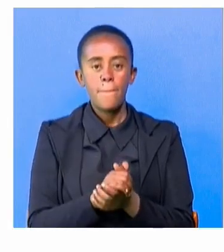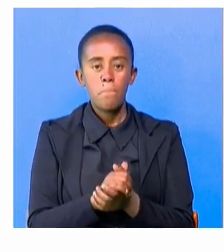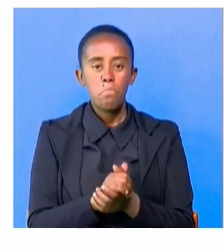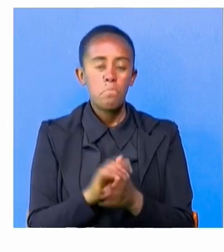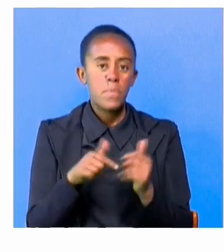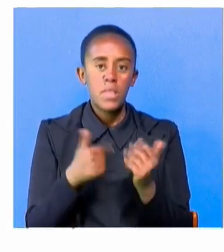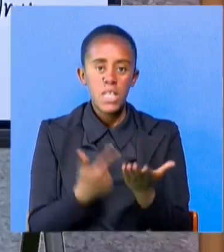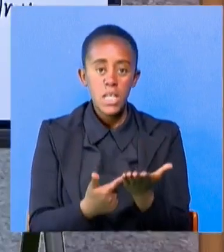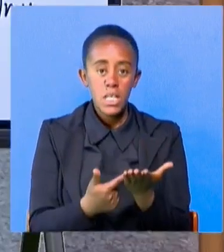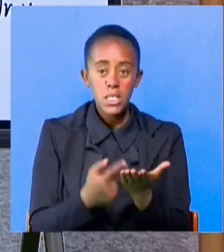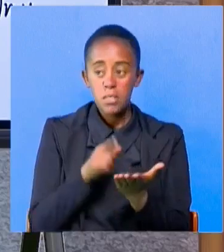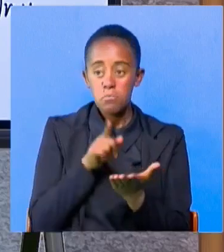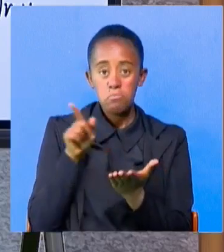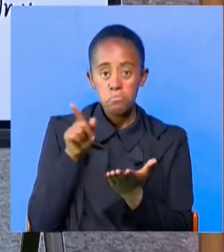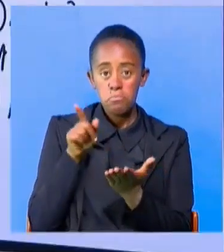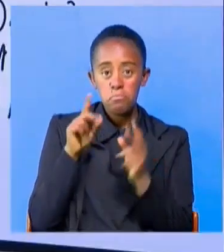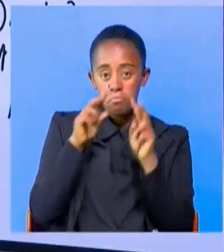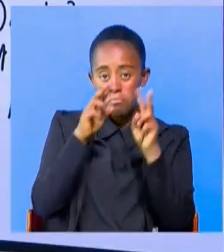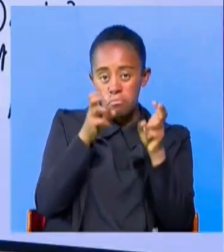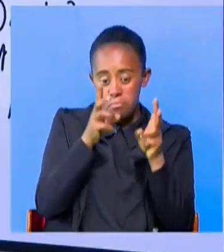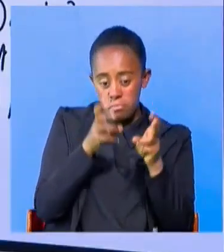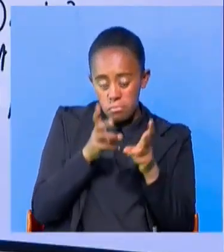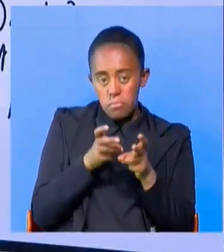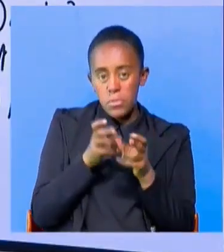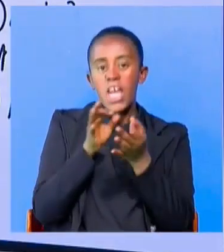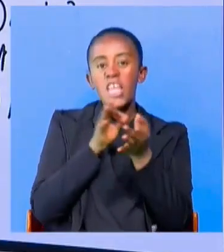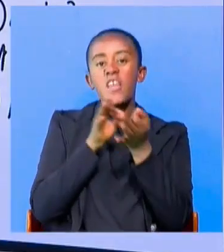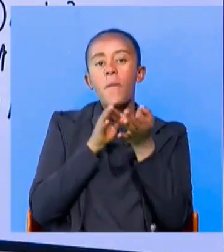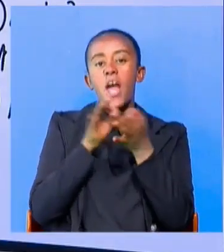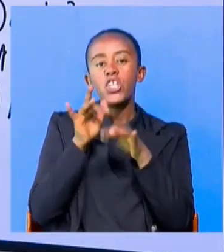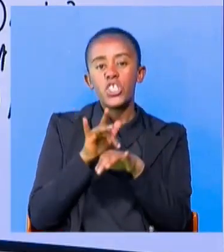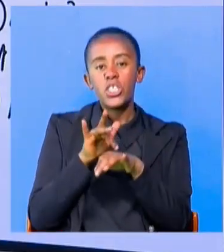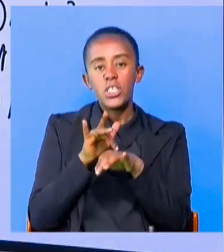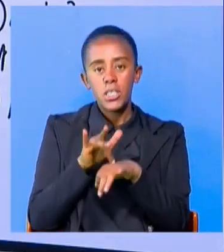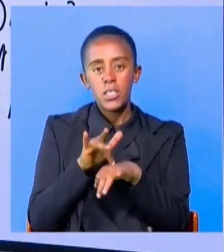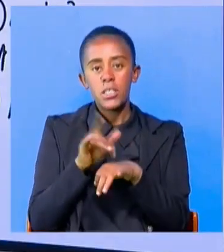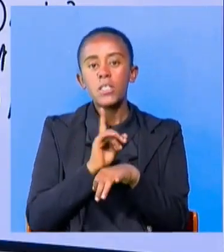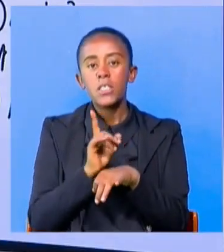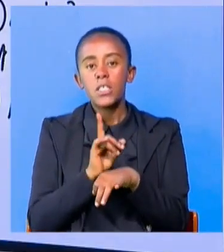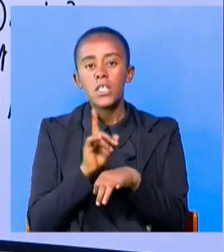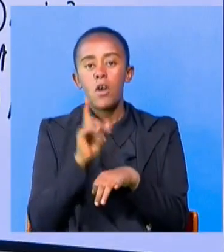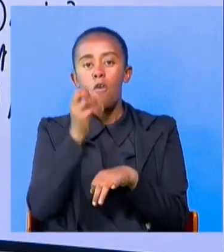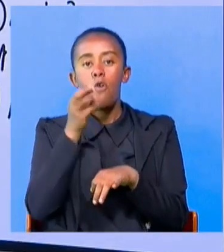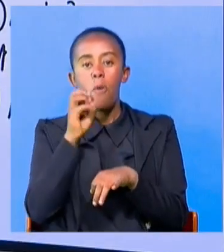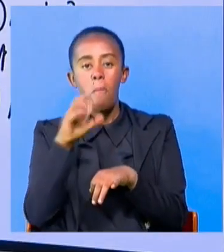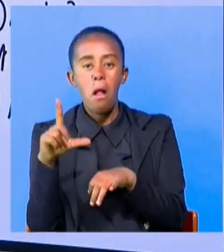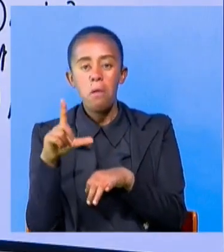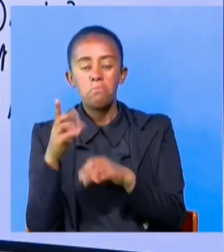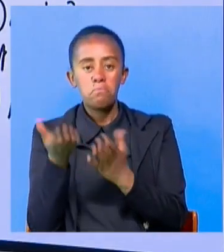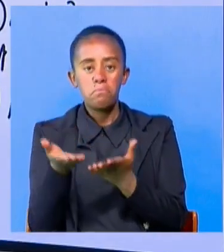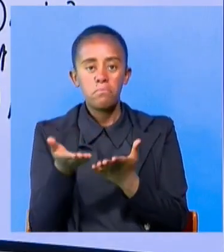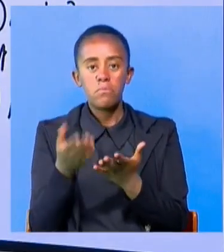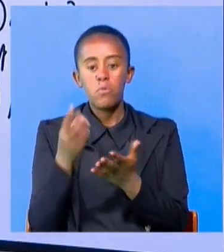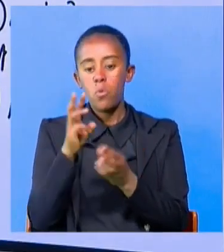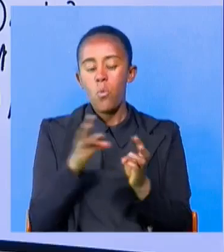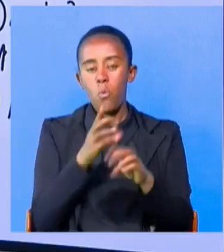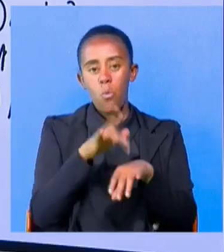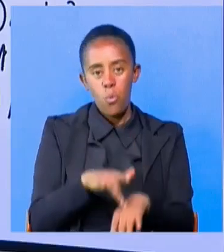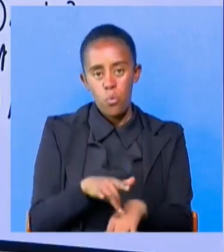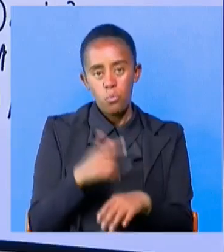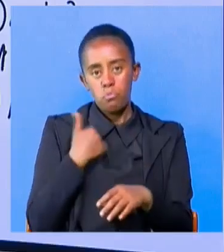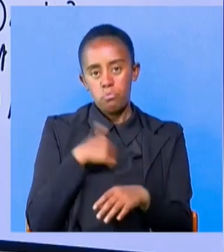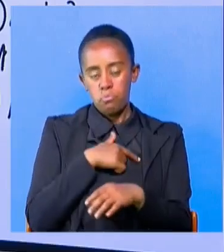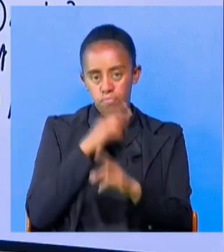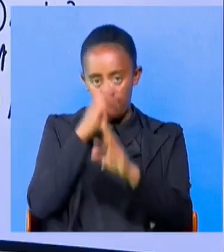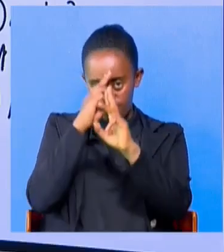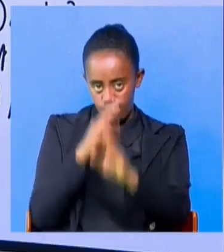So, as you understand from the expression, you have to use formal way of greeting by showing our respect